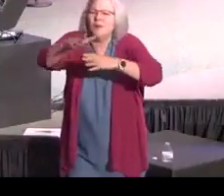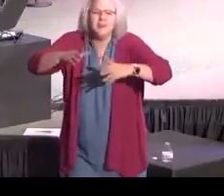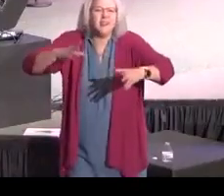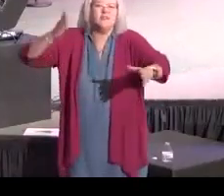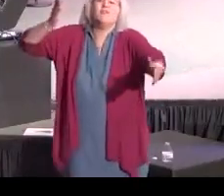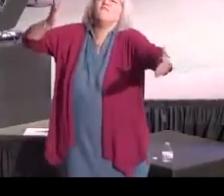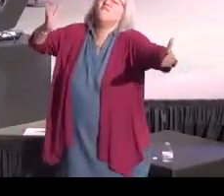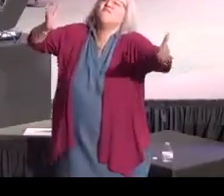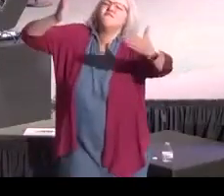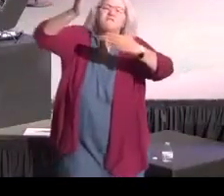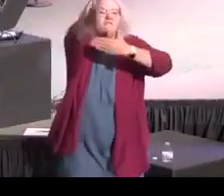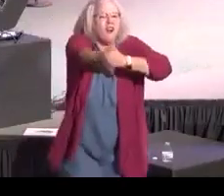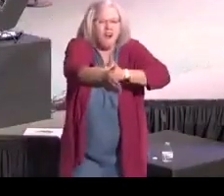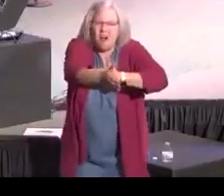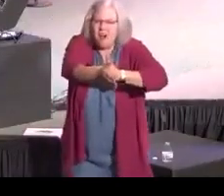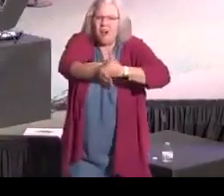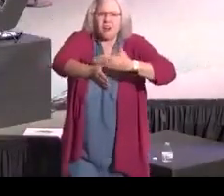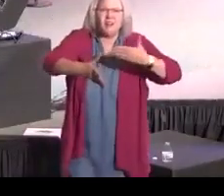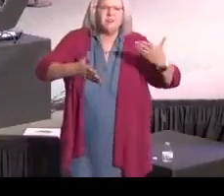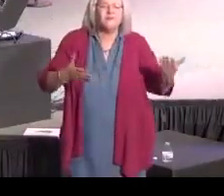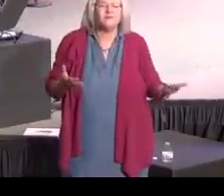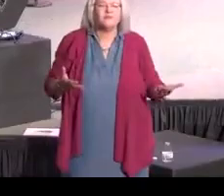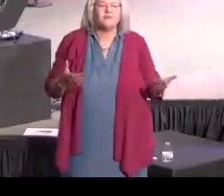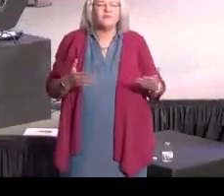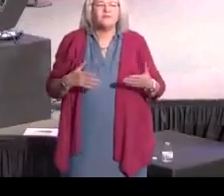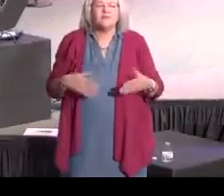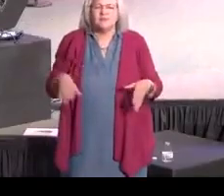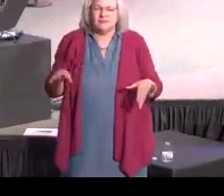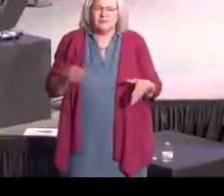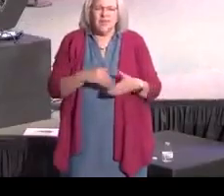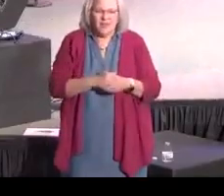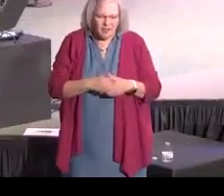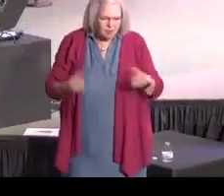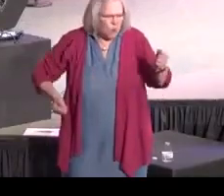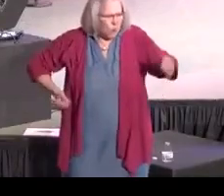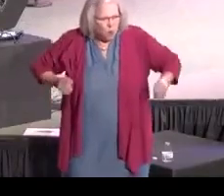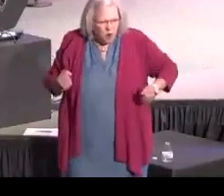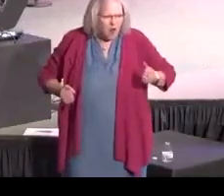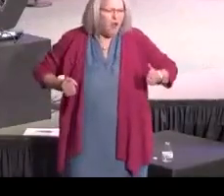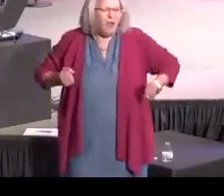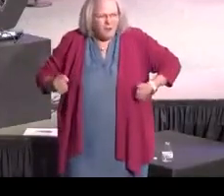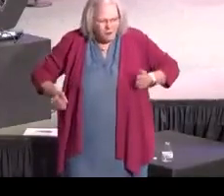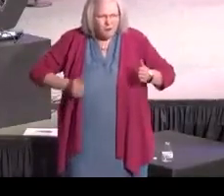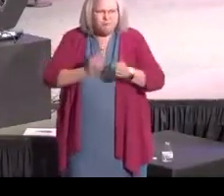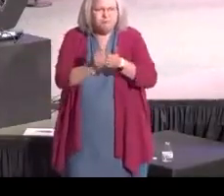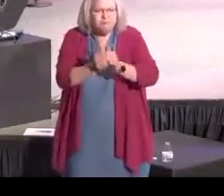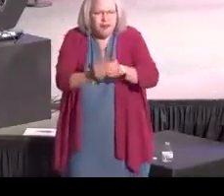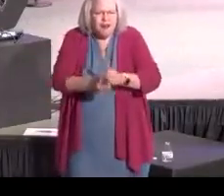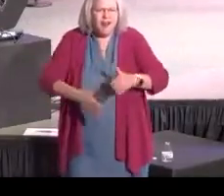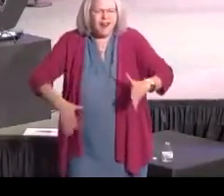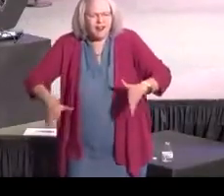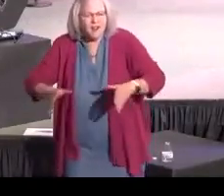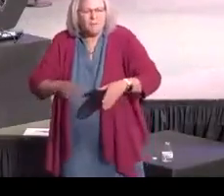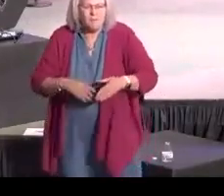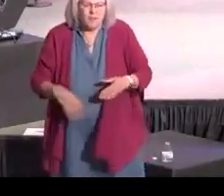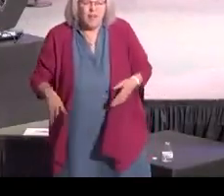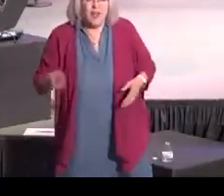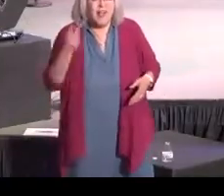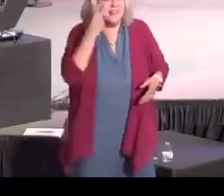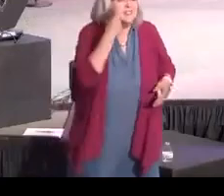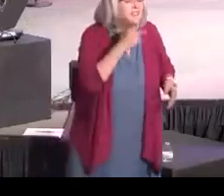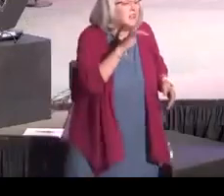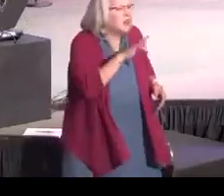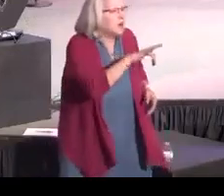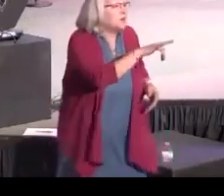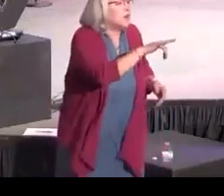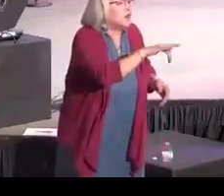get from where we got off the plane to where we had to get on the plane. And I ran this thing. And as I get there, I can see out the window